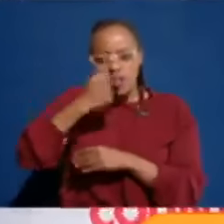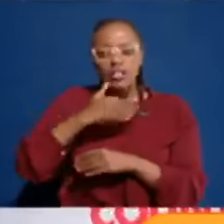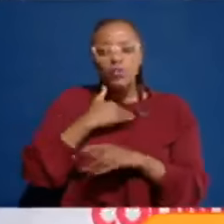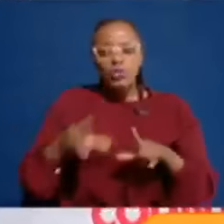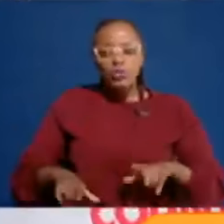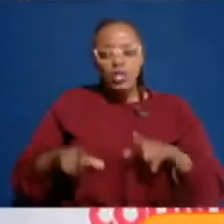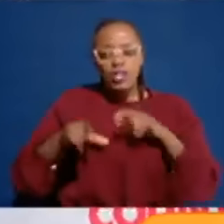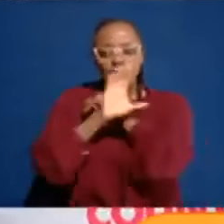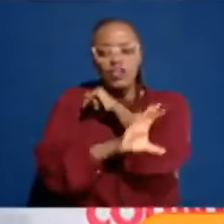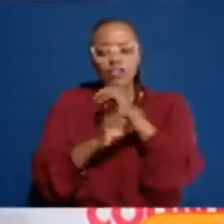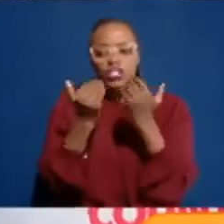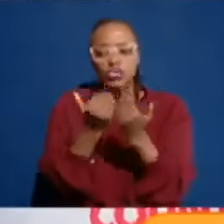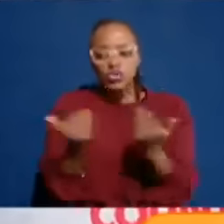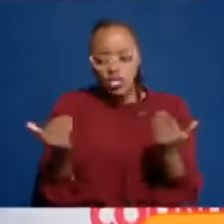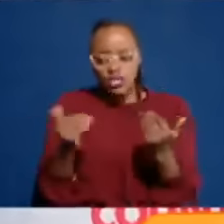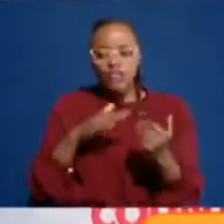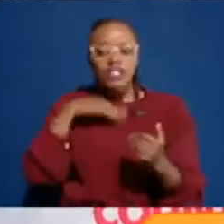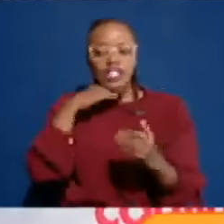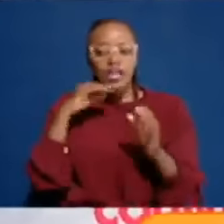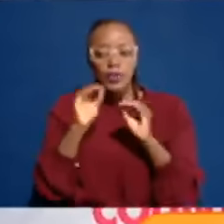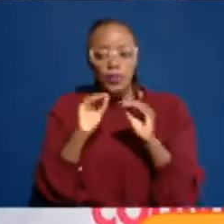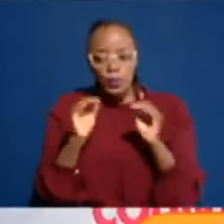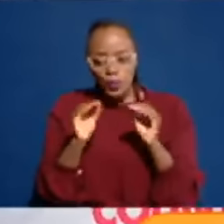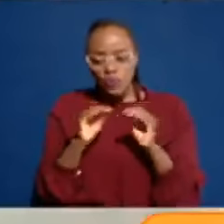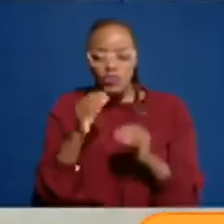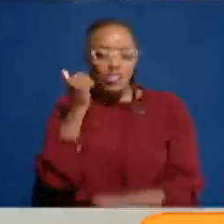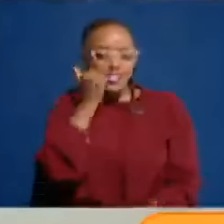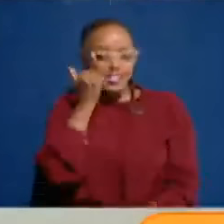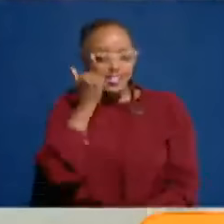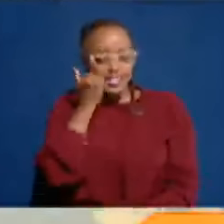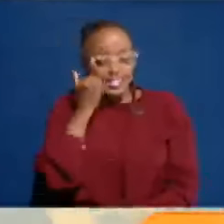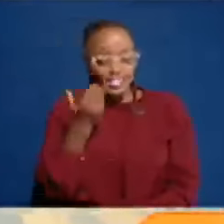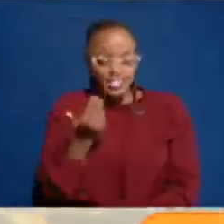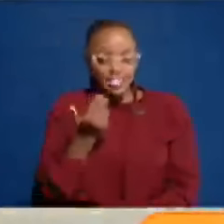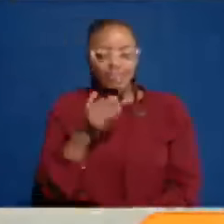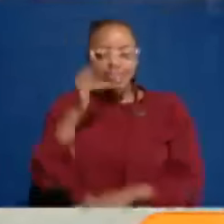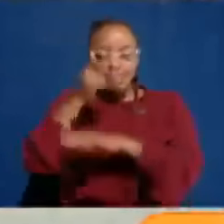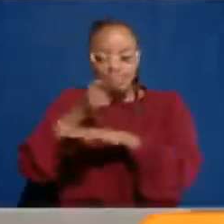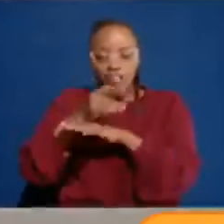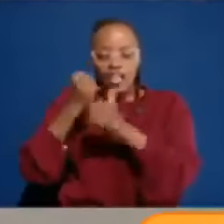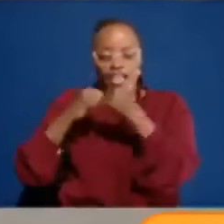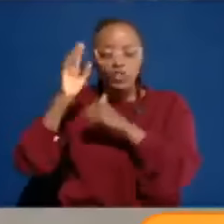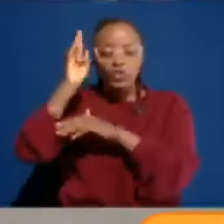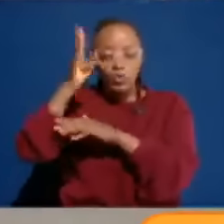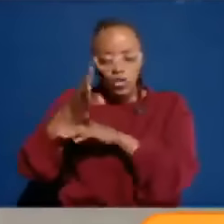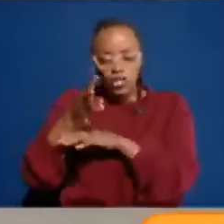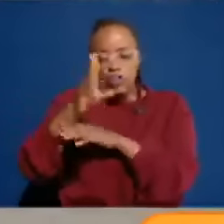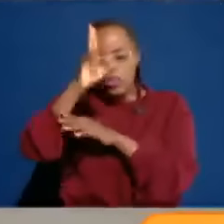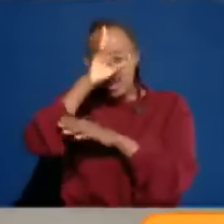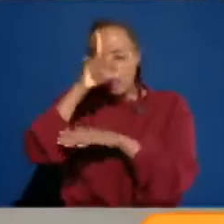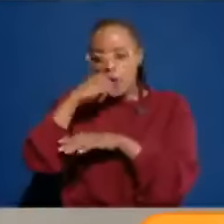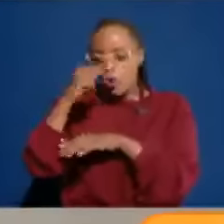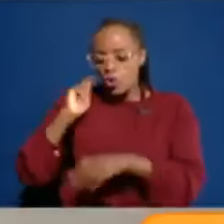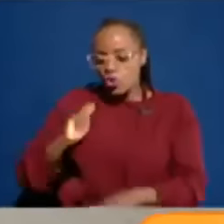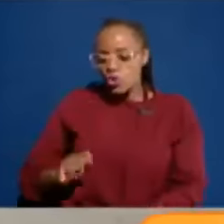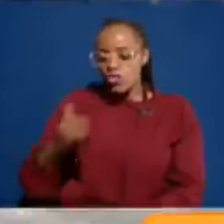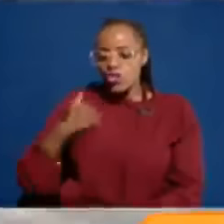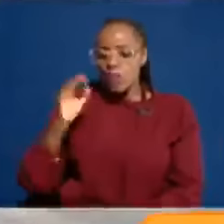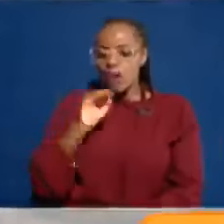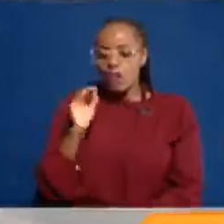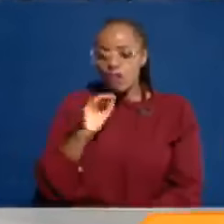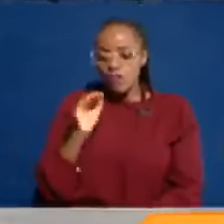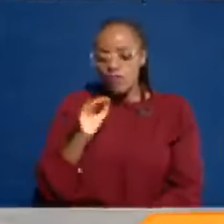a country where children will not die from natal diseases. Yeah. They also threatened to take action against police officers who are not in uniform